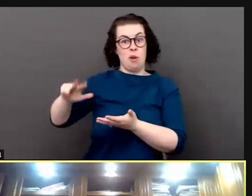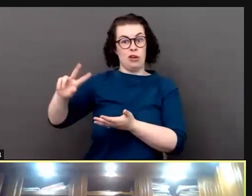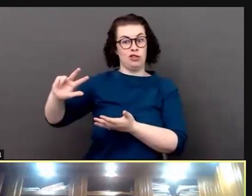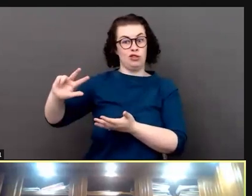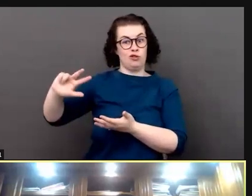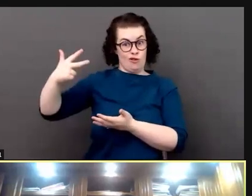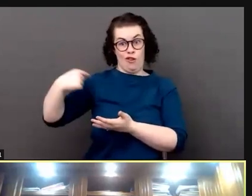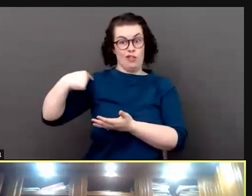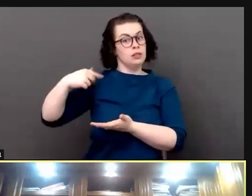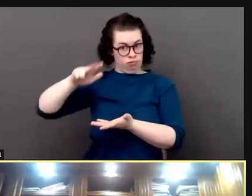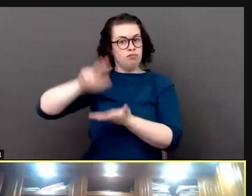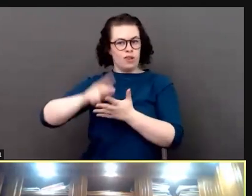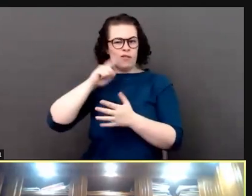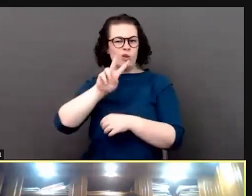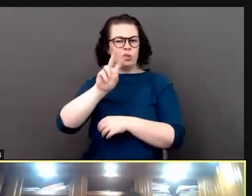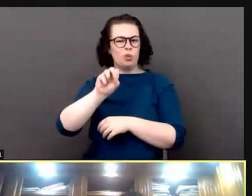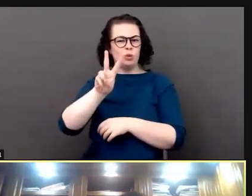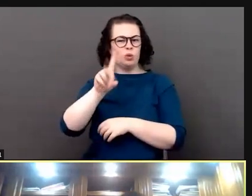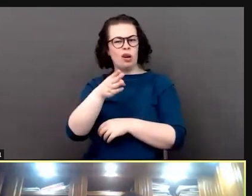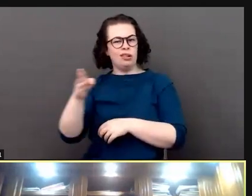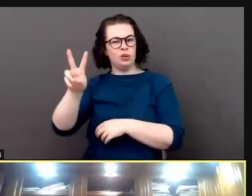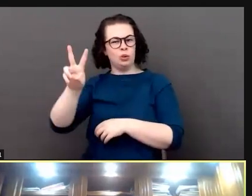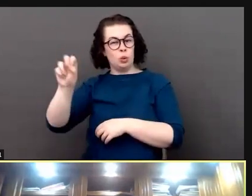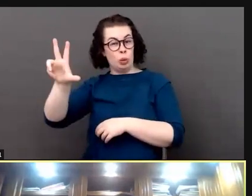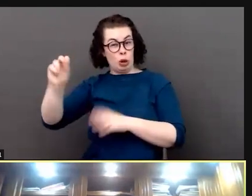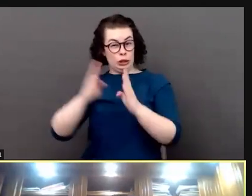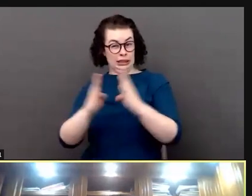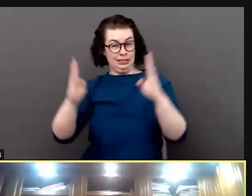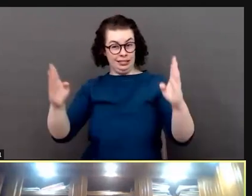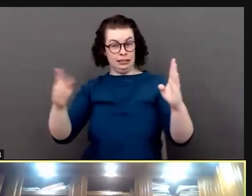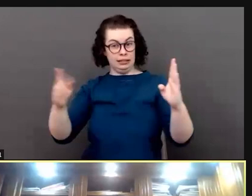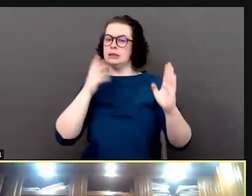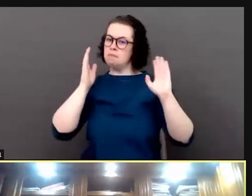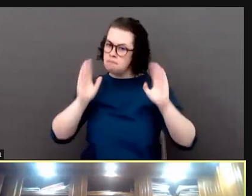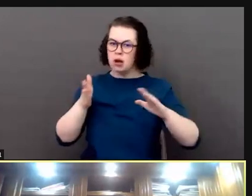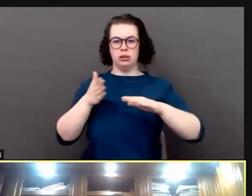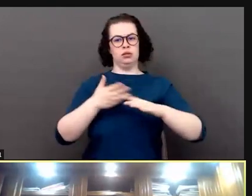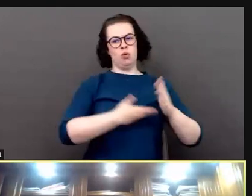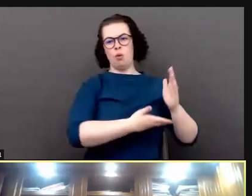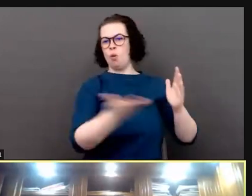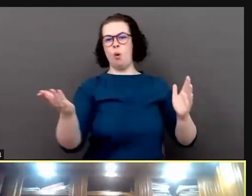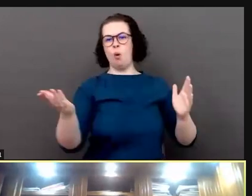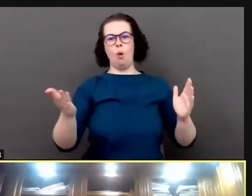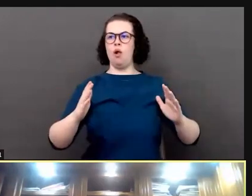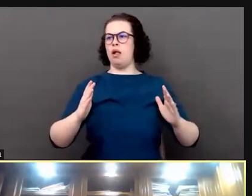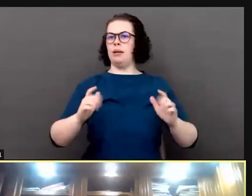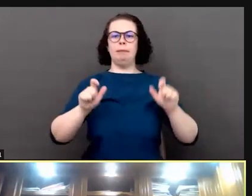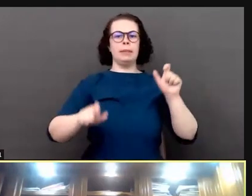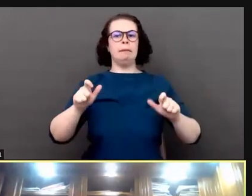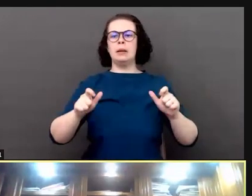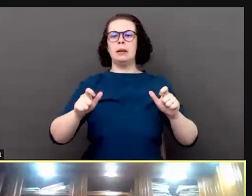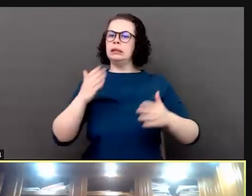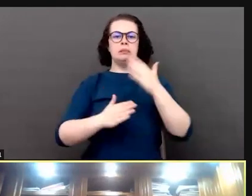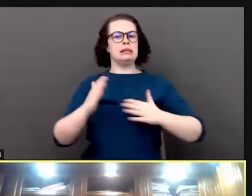accessibility continues to have and feature prominently as an enabler of rights. In